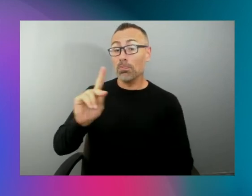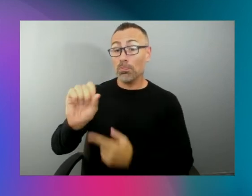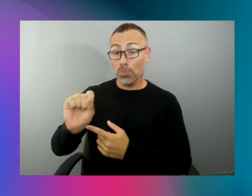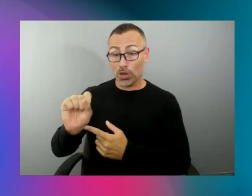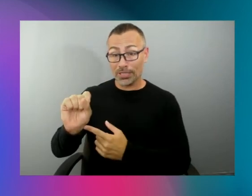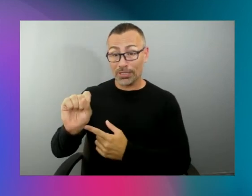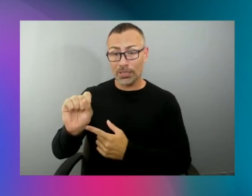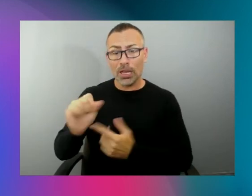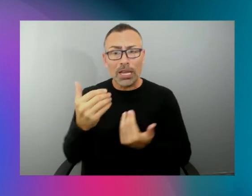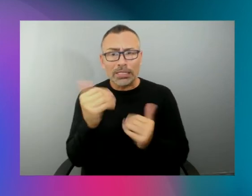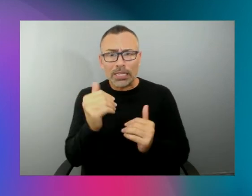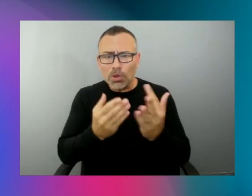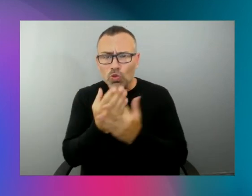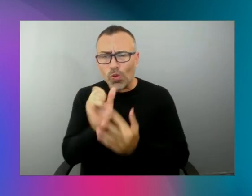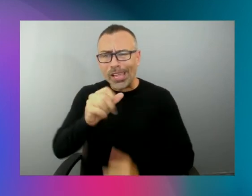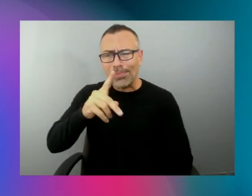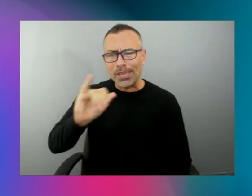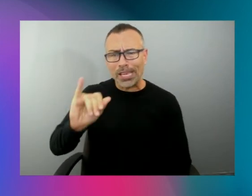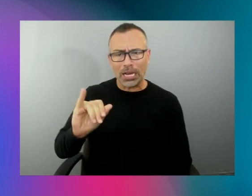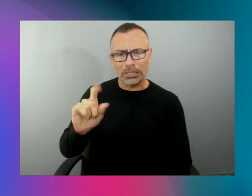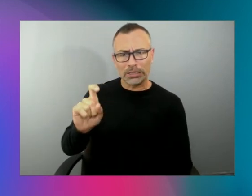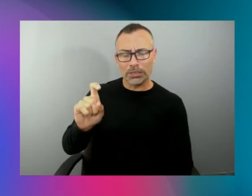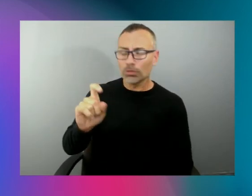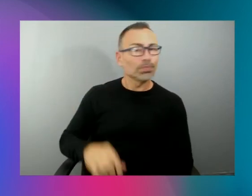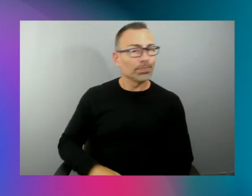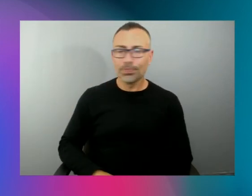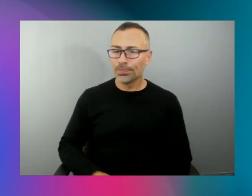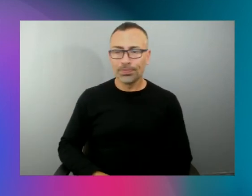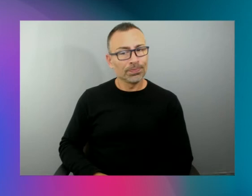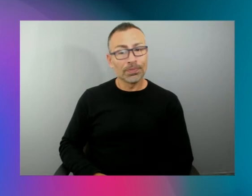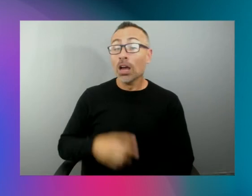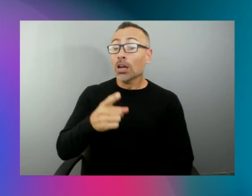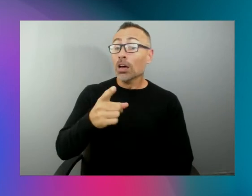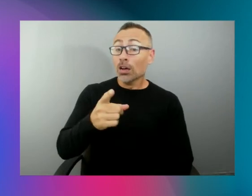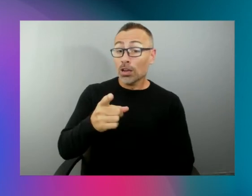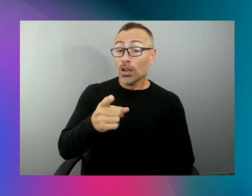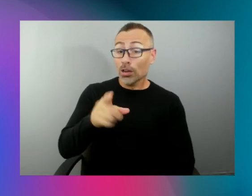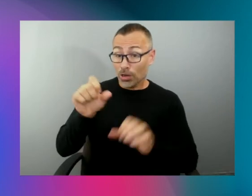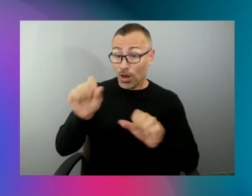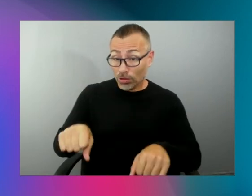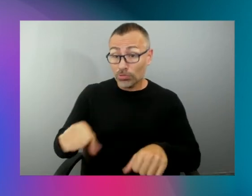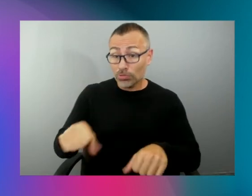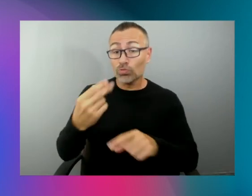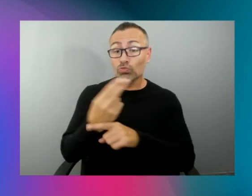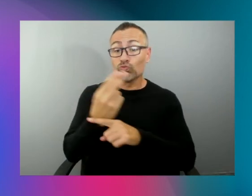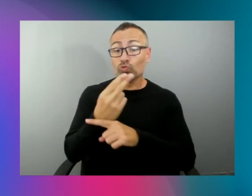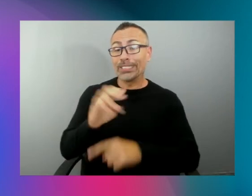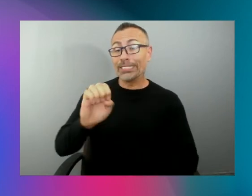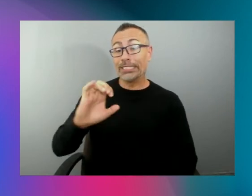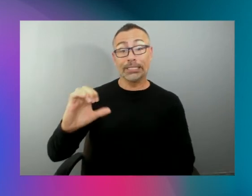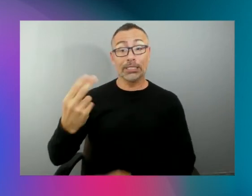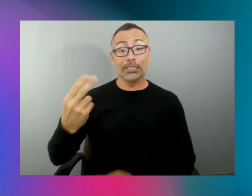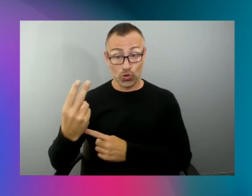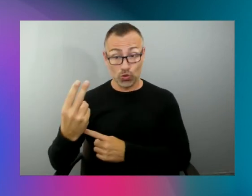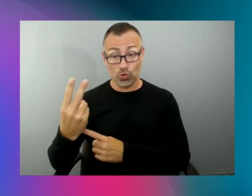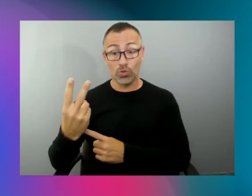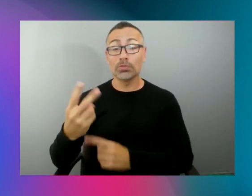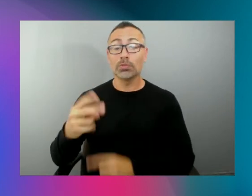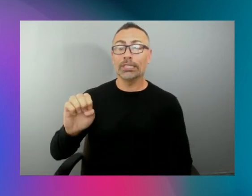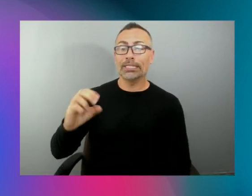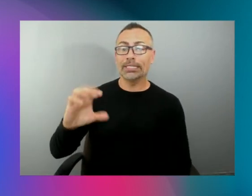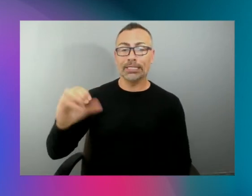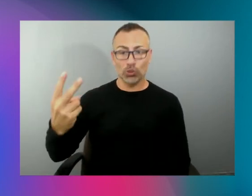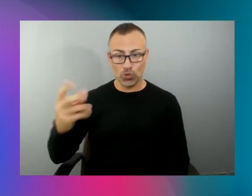the API. You can also do things on EC2 instances, for example, you can do EC2 instances. That's right. I mean, you can have your